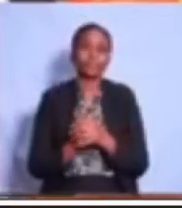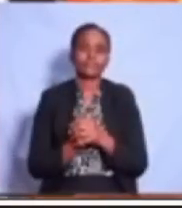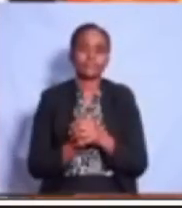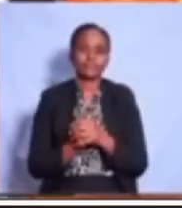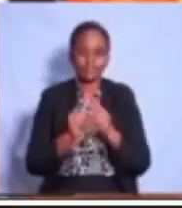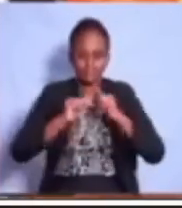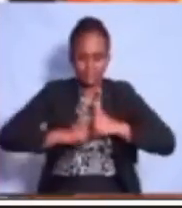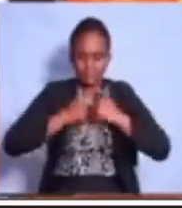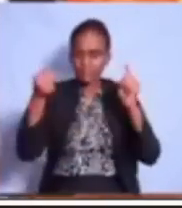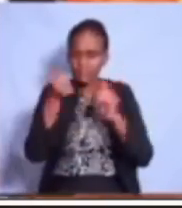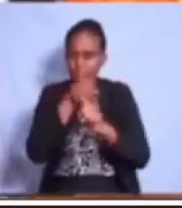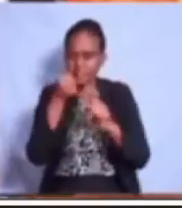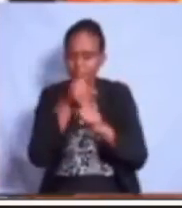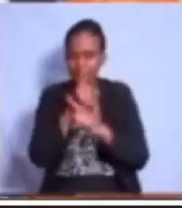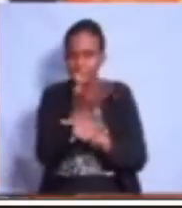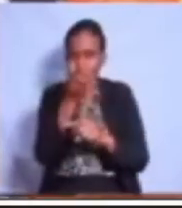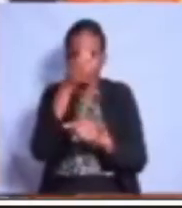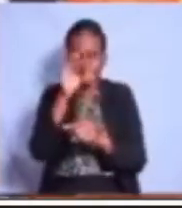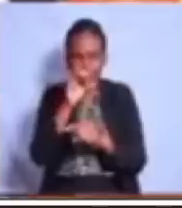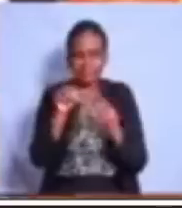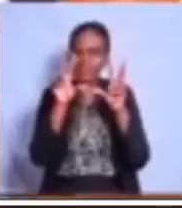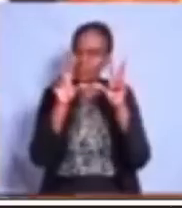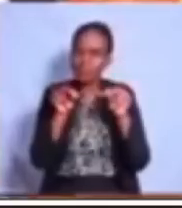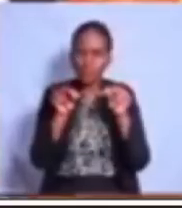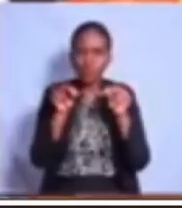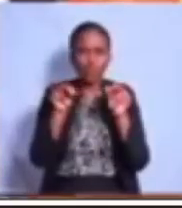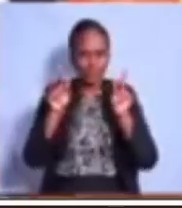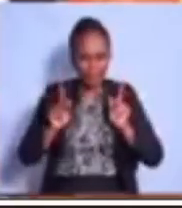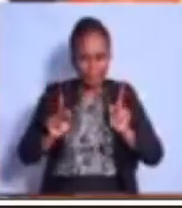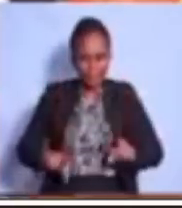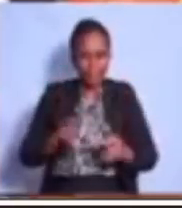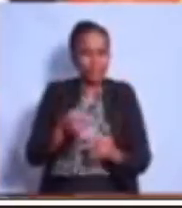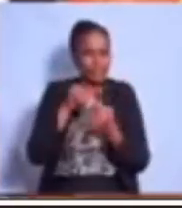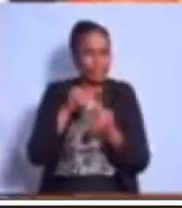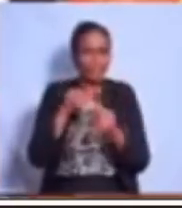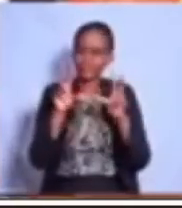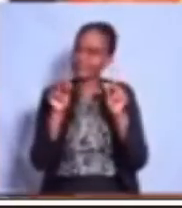In our fight against corruption, there shall be no sacred cows.